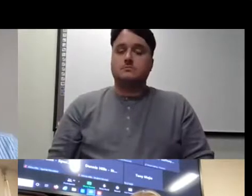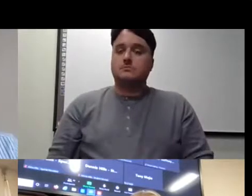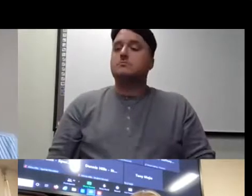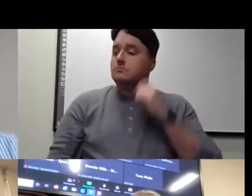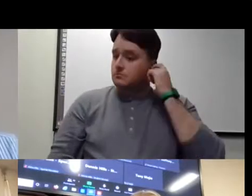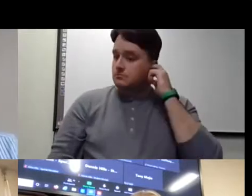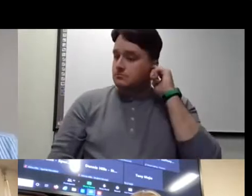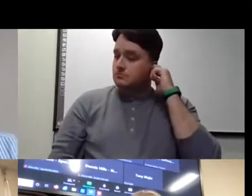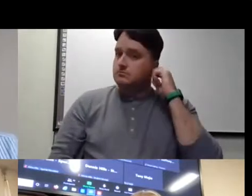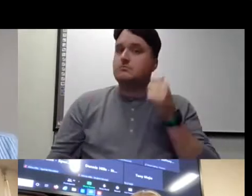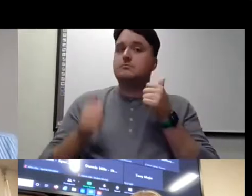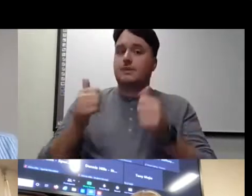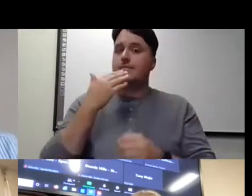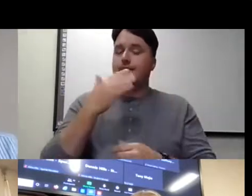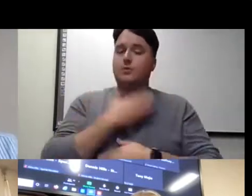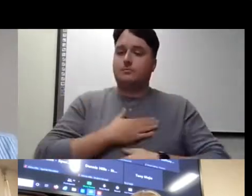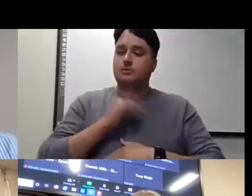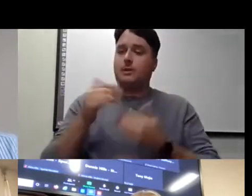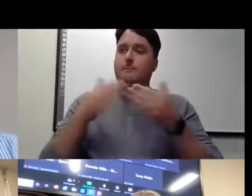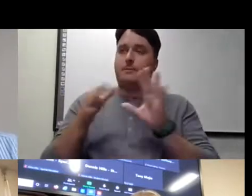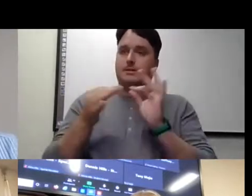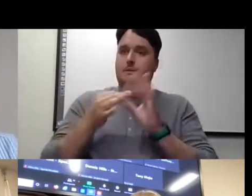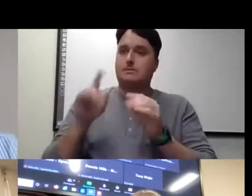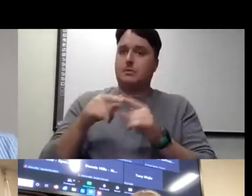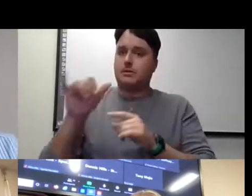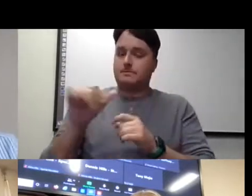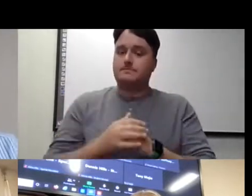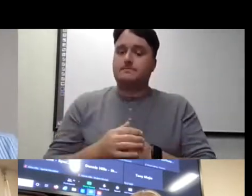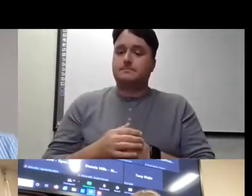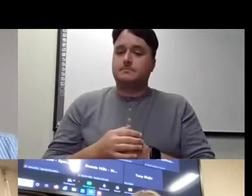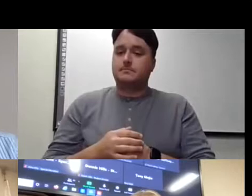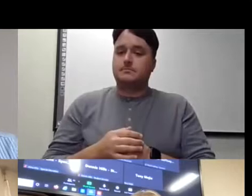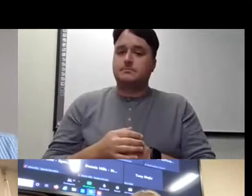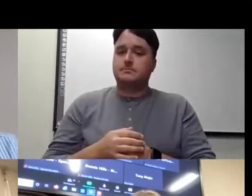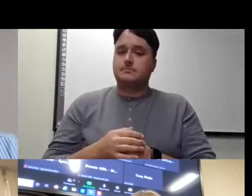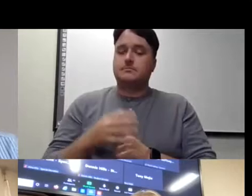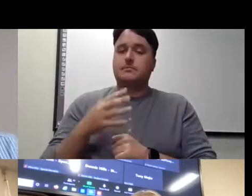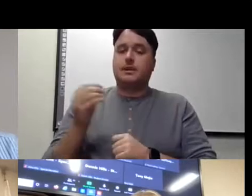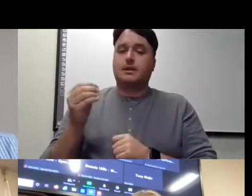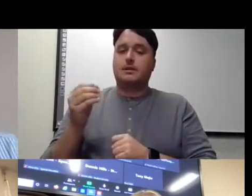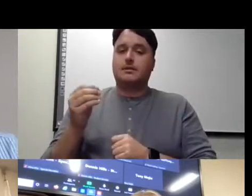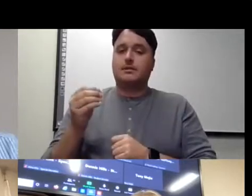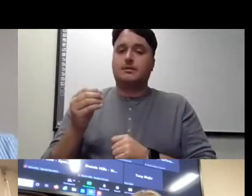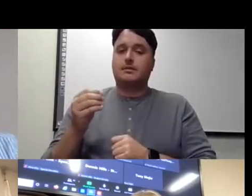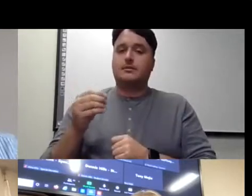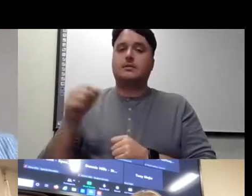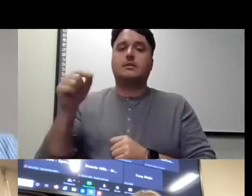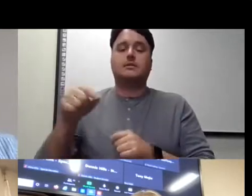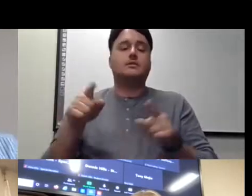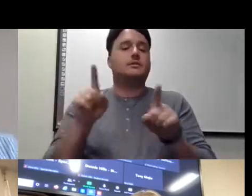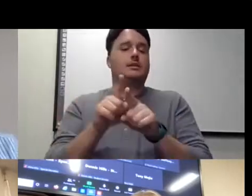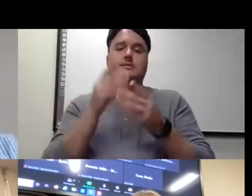Great, thank you. I'm going to officially close public comment on this item, and this is just as an informational